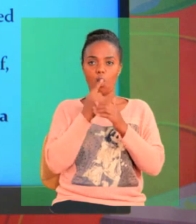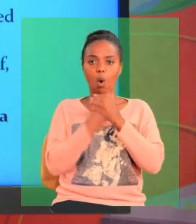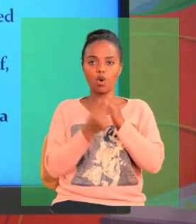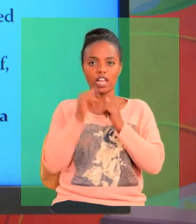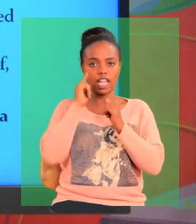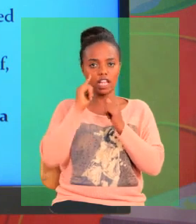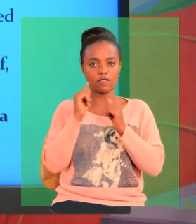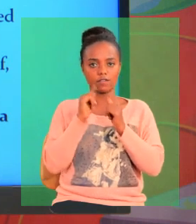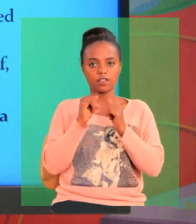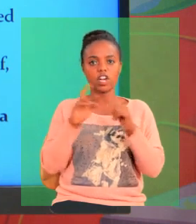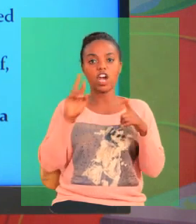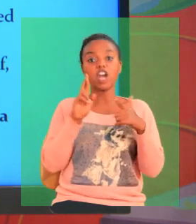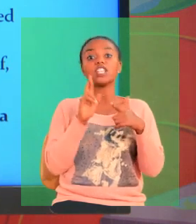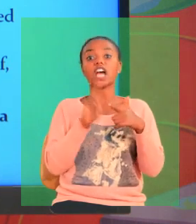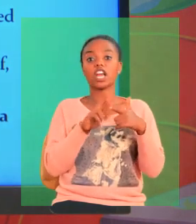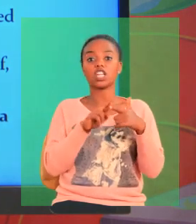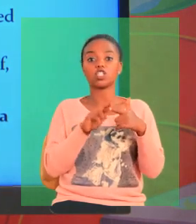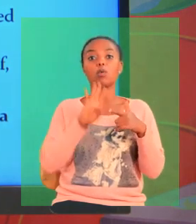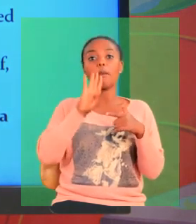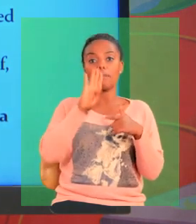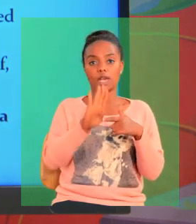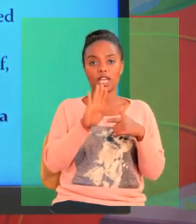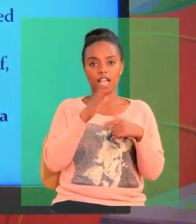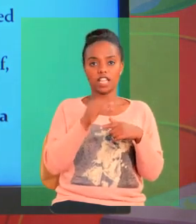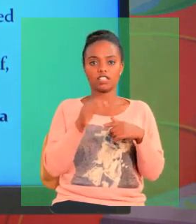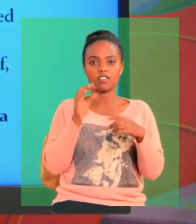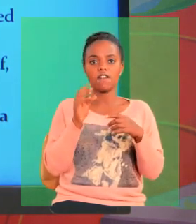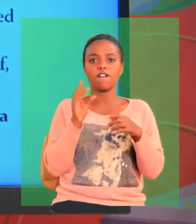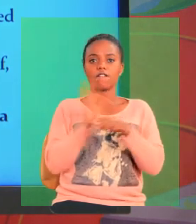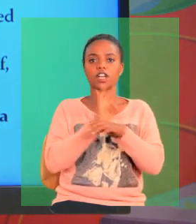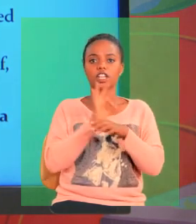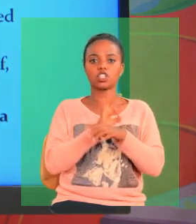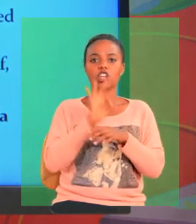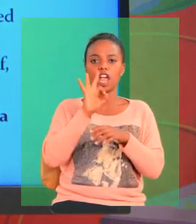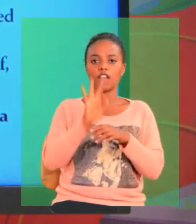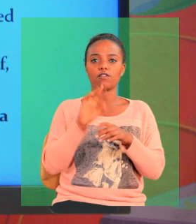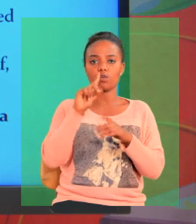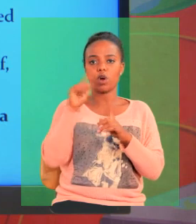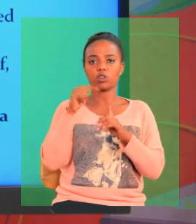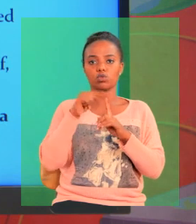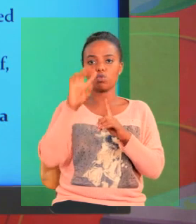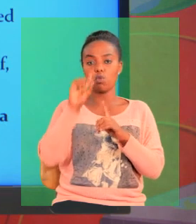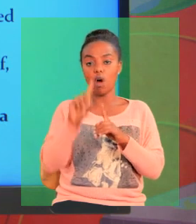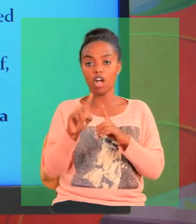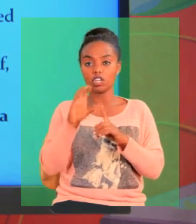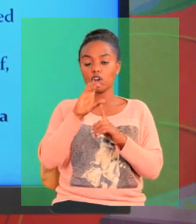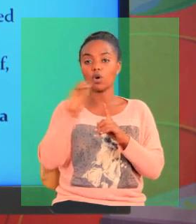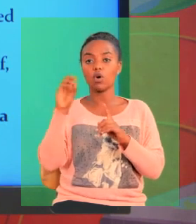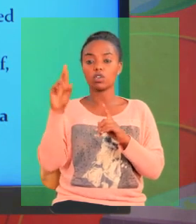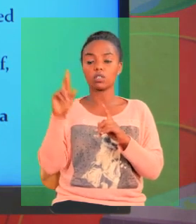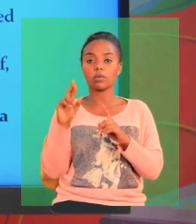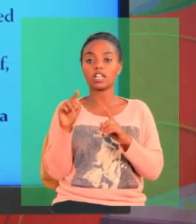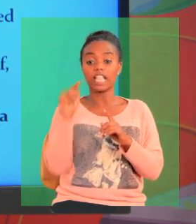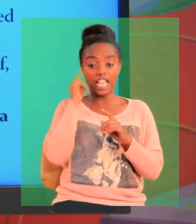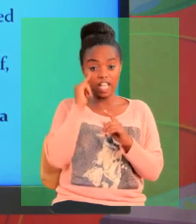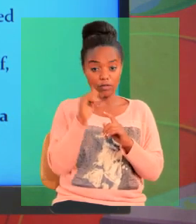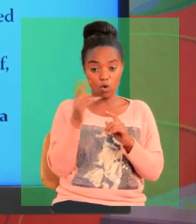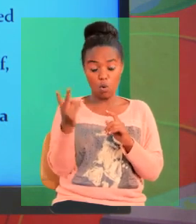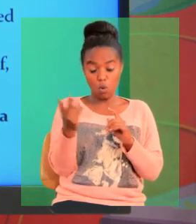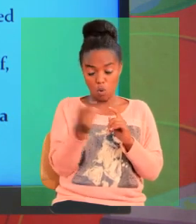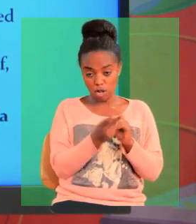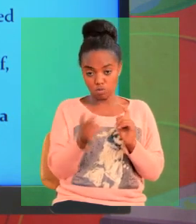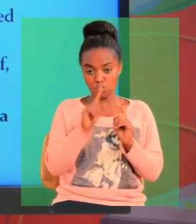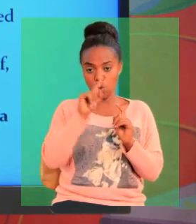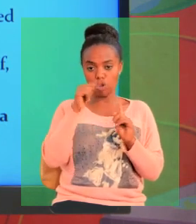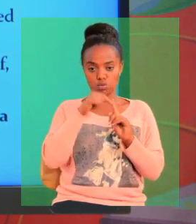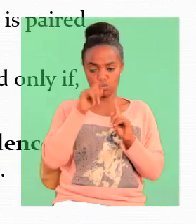f it is B. And the function f from A to B is 1 to 1 correspondence if it is both 1 to 1